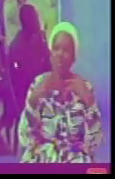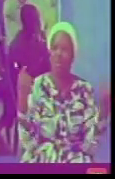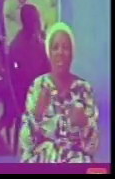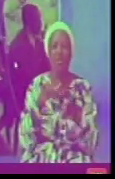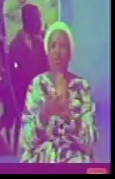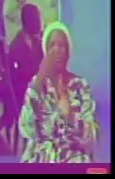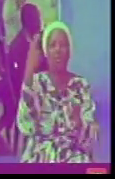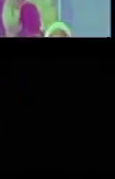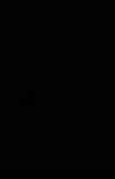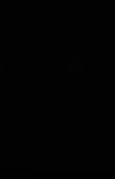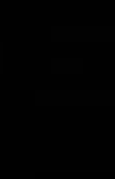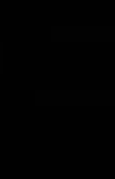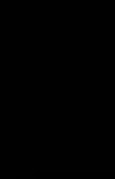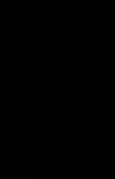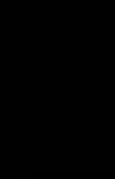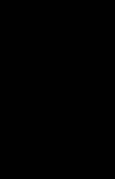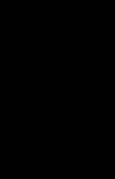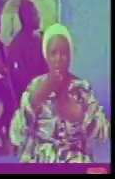people's